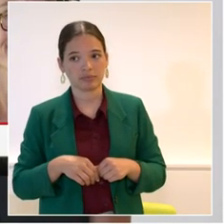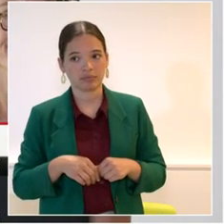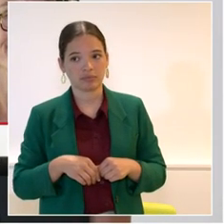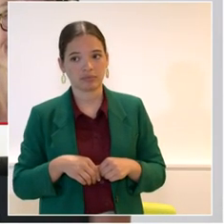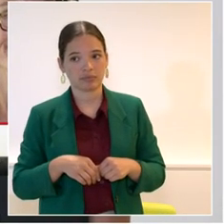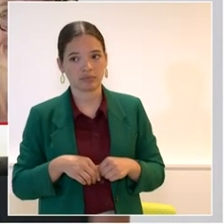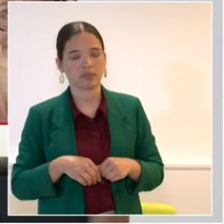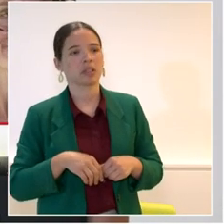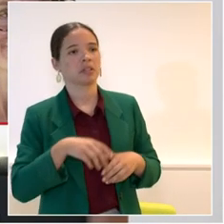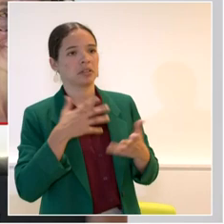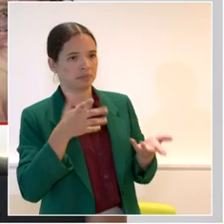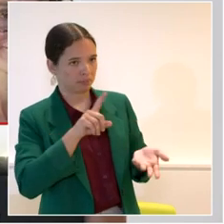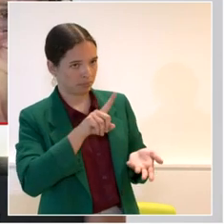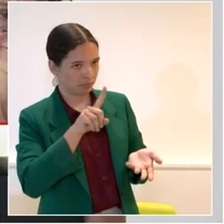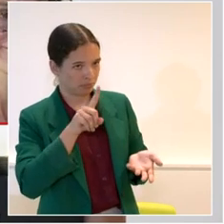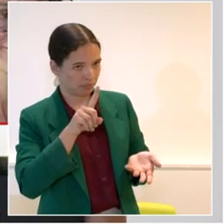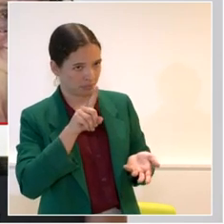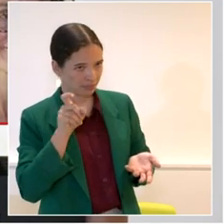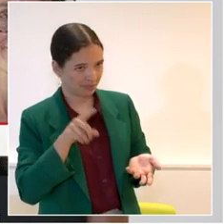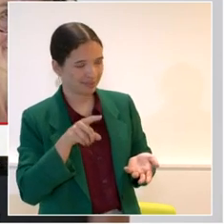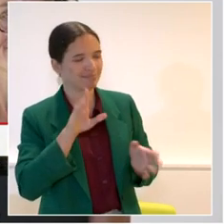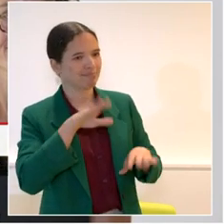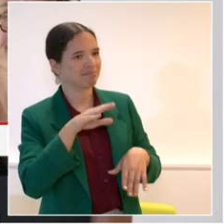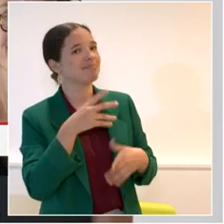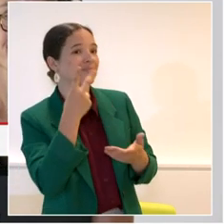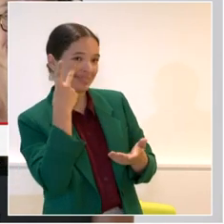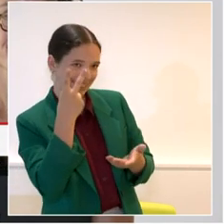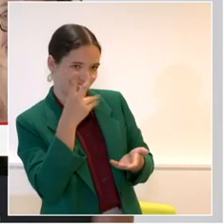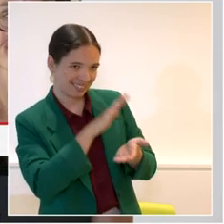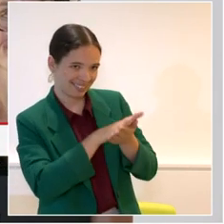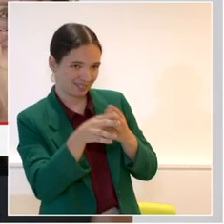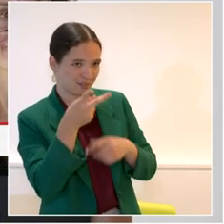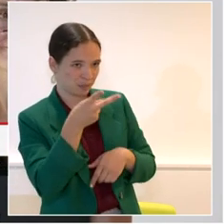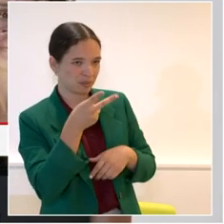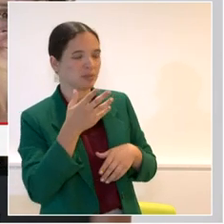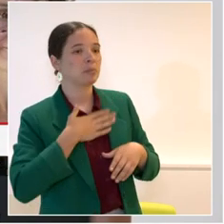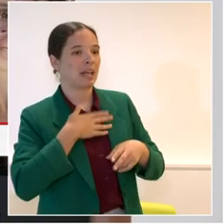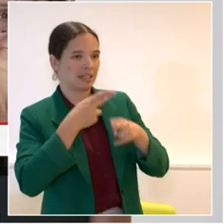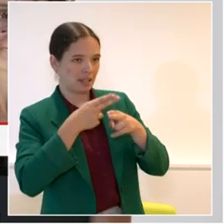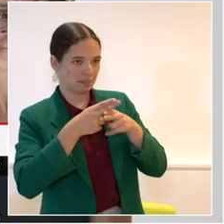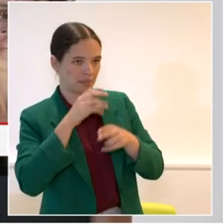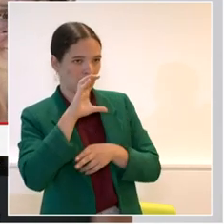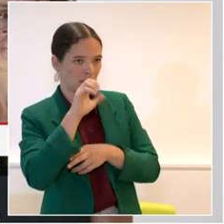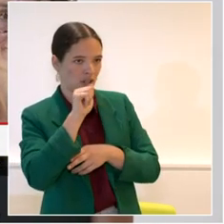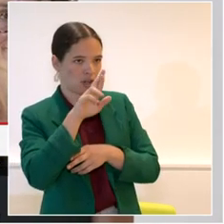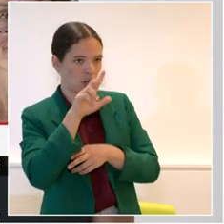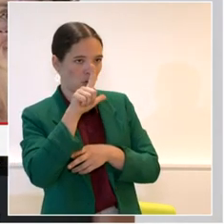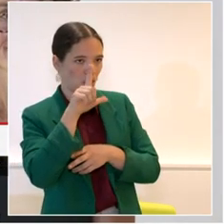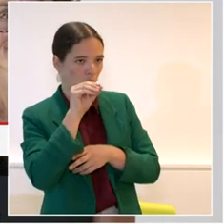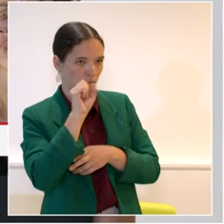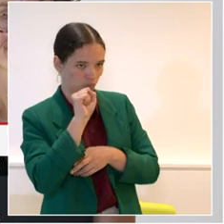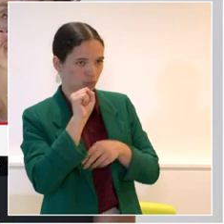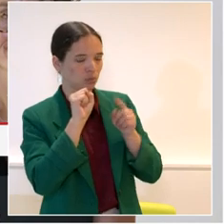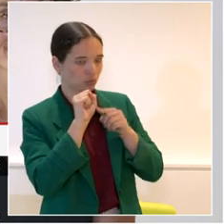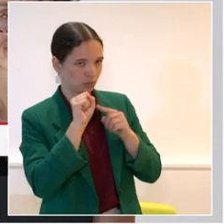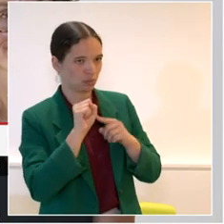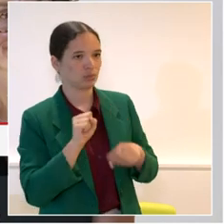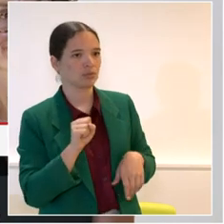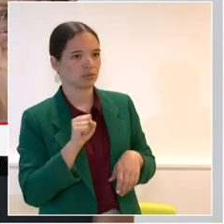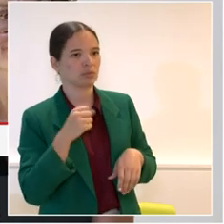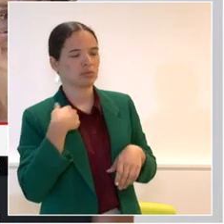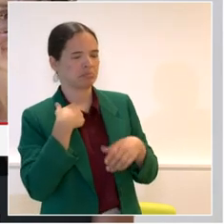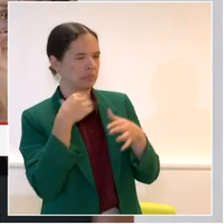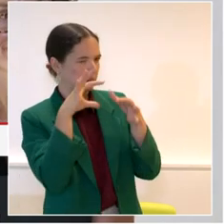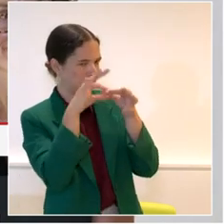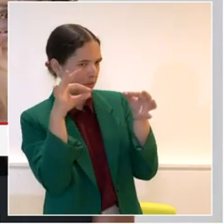I can stay seated. You too. Hey, how's it going? Good. My name's Carlos. I had a comment, and I did